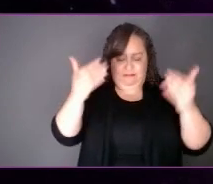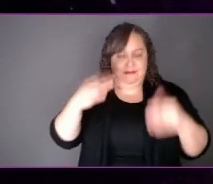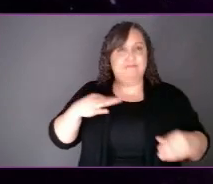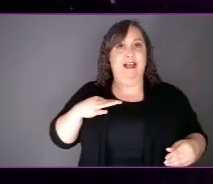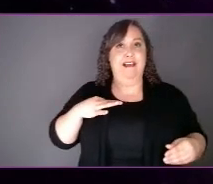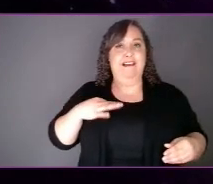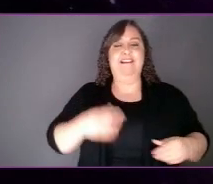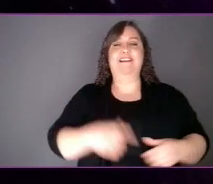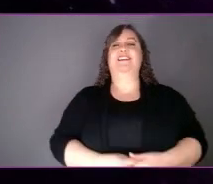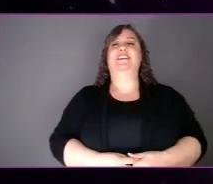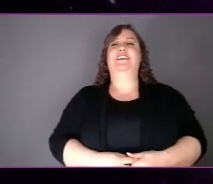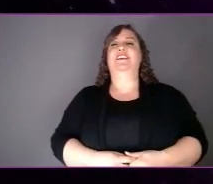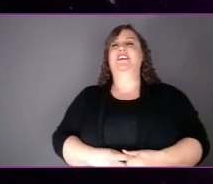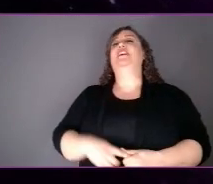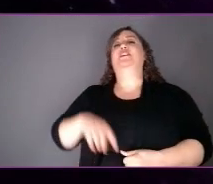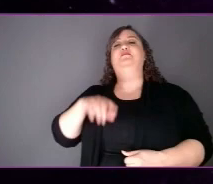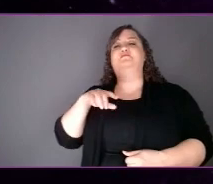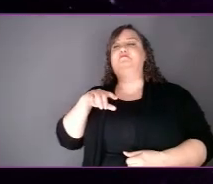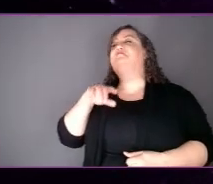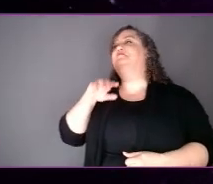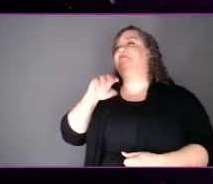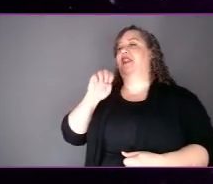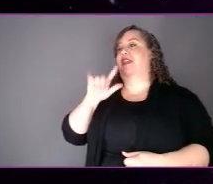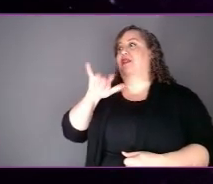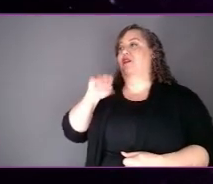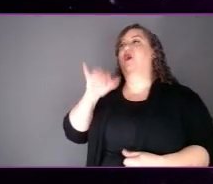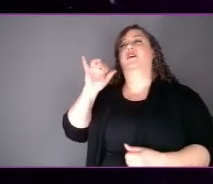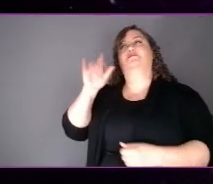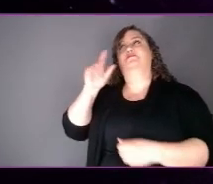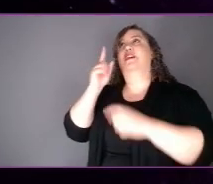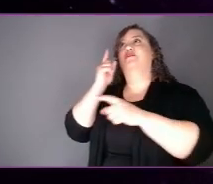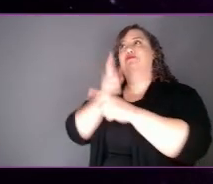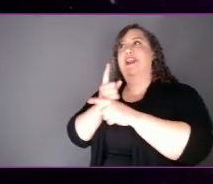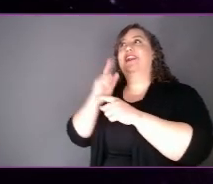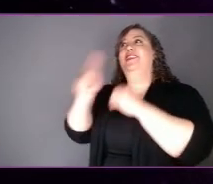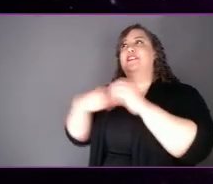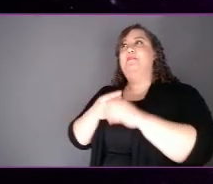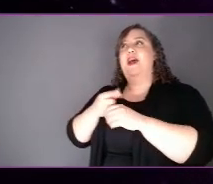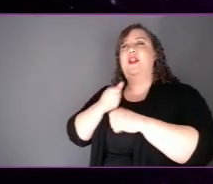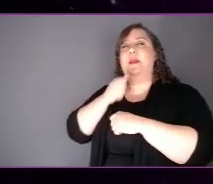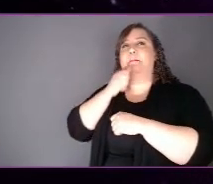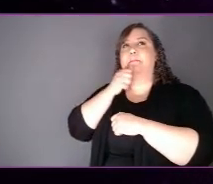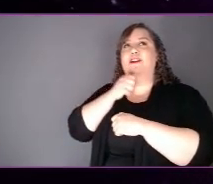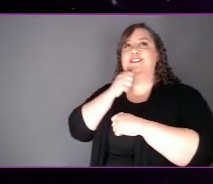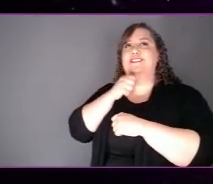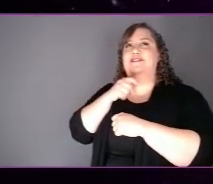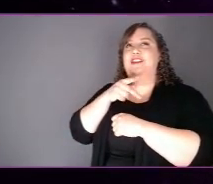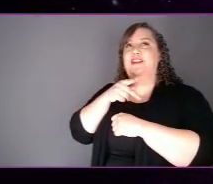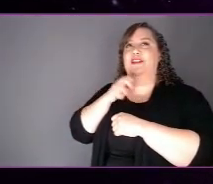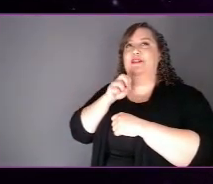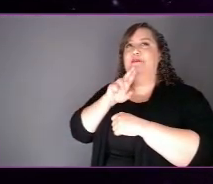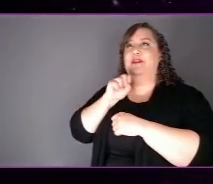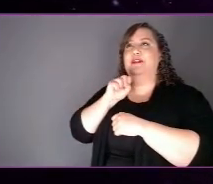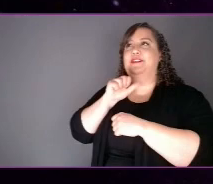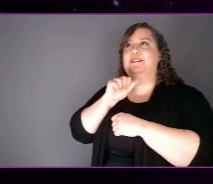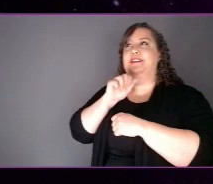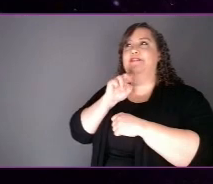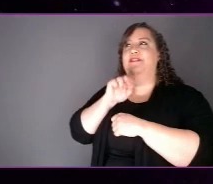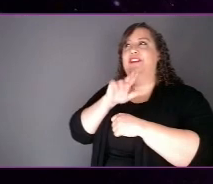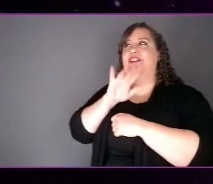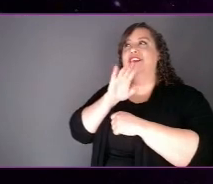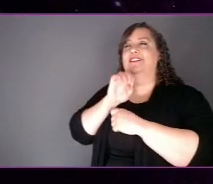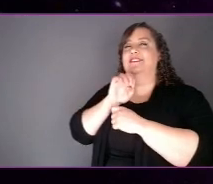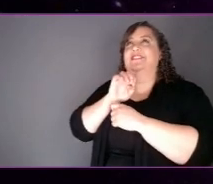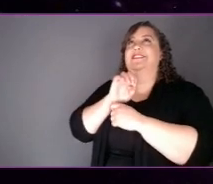Yeah, it's about that perseverance, right? Absolute pun intended there. How is this NASA internship influencing your